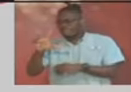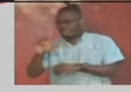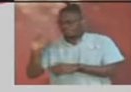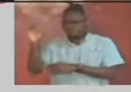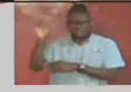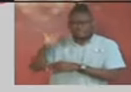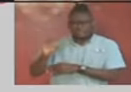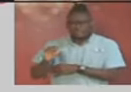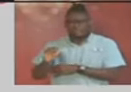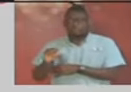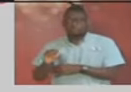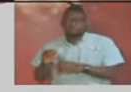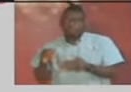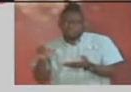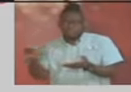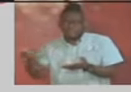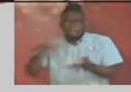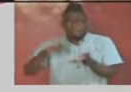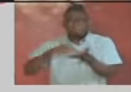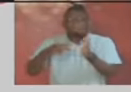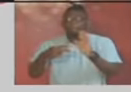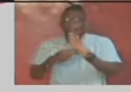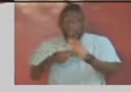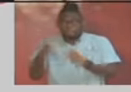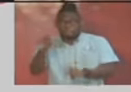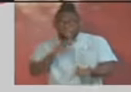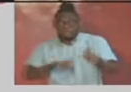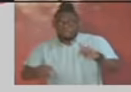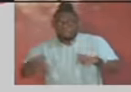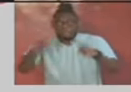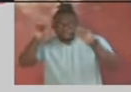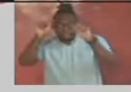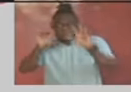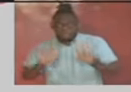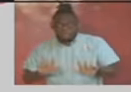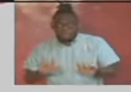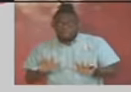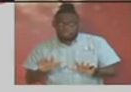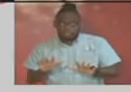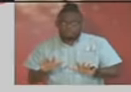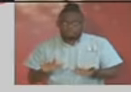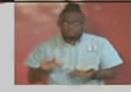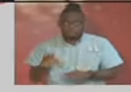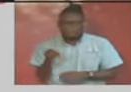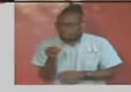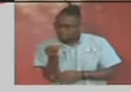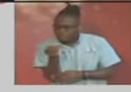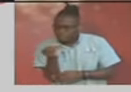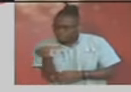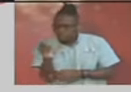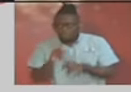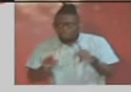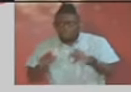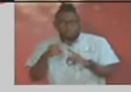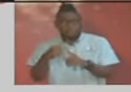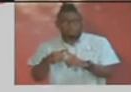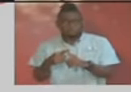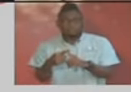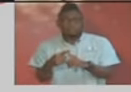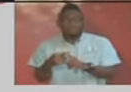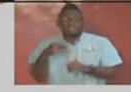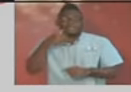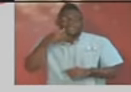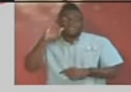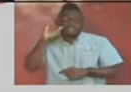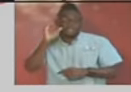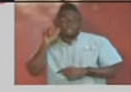meaning that of those tested, there are very low levels of positivity coming back to us. Even yesterday, I would have had a meeting with the chiefs